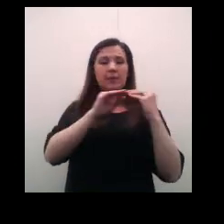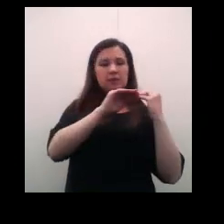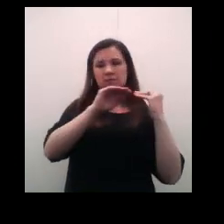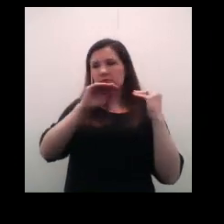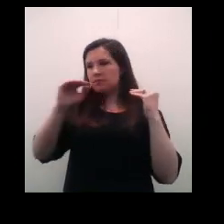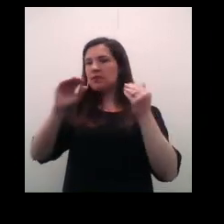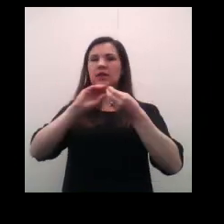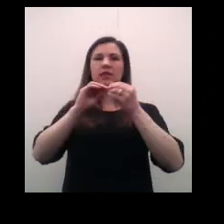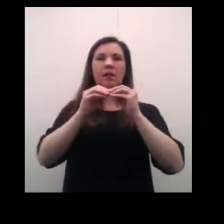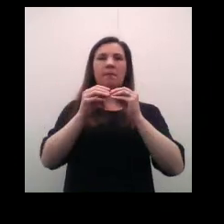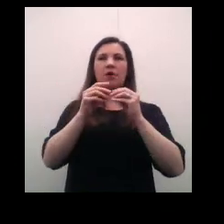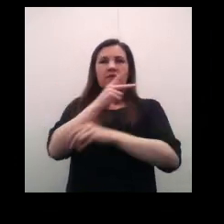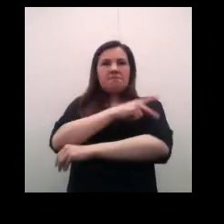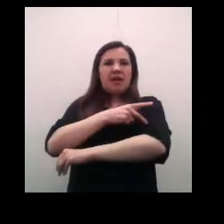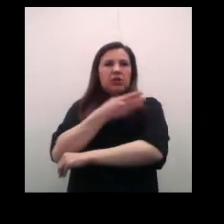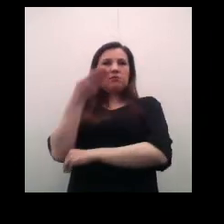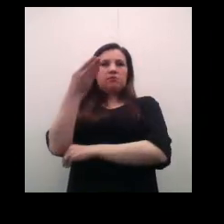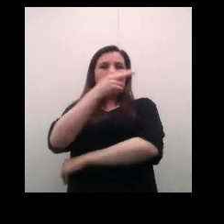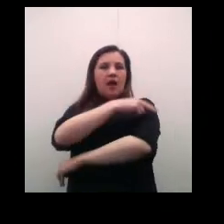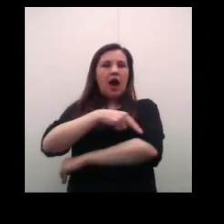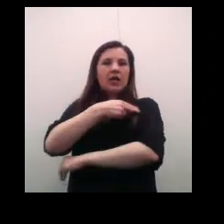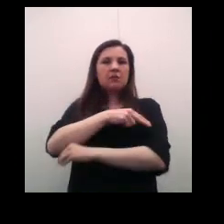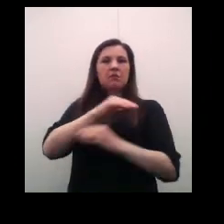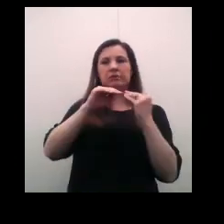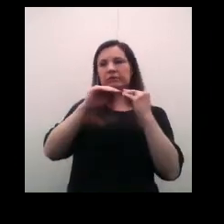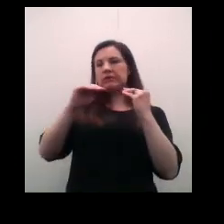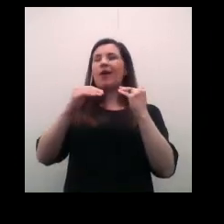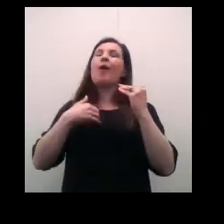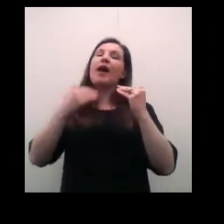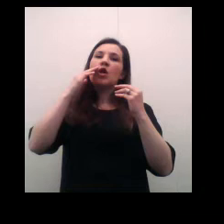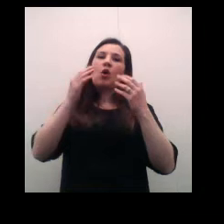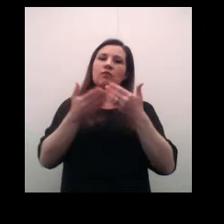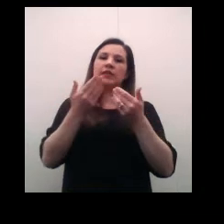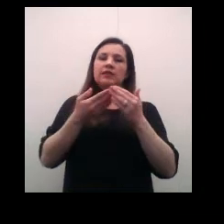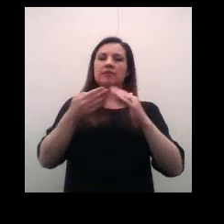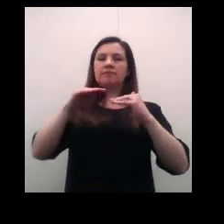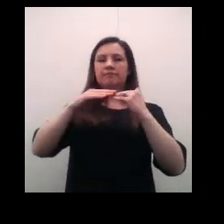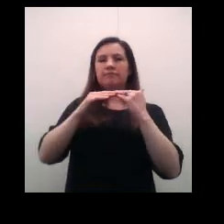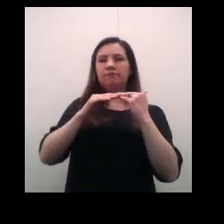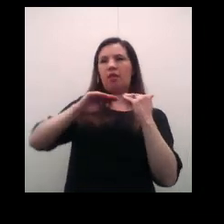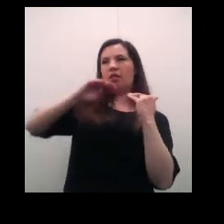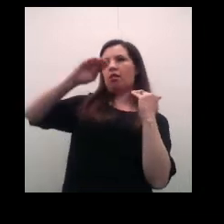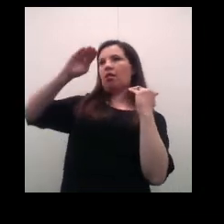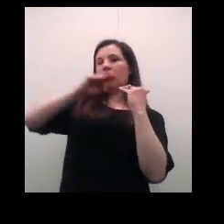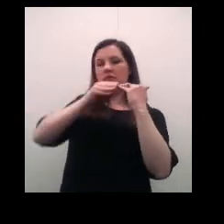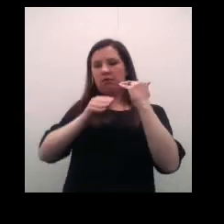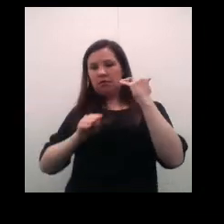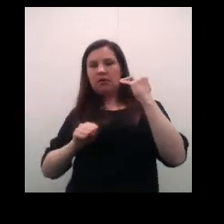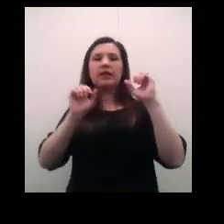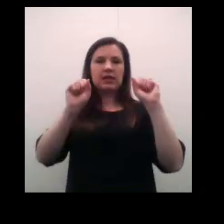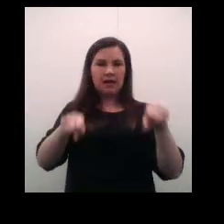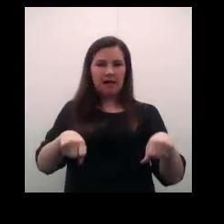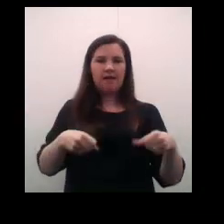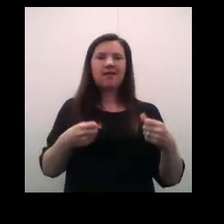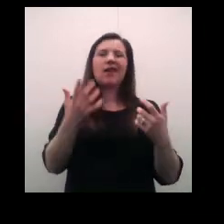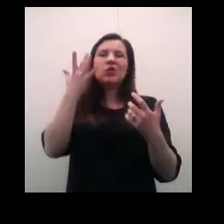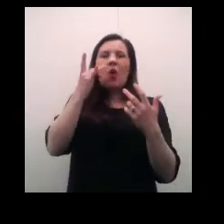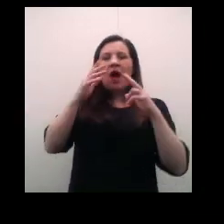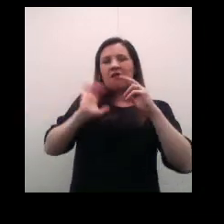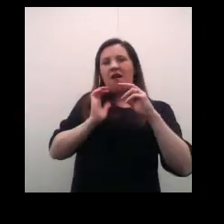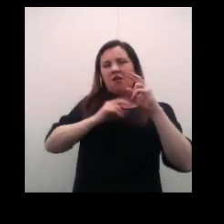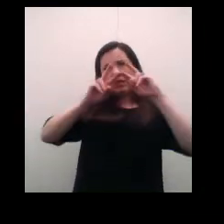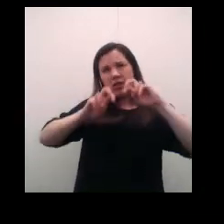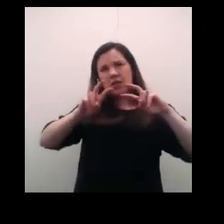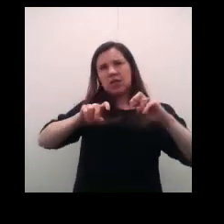of hospitalization. Now, we know the hospitalization can go up or down. That's why we keep a lot of our analysis looking